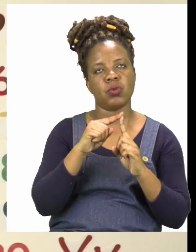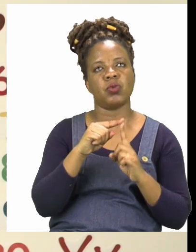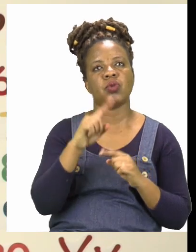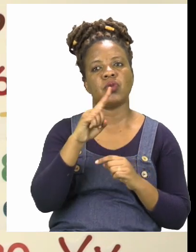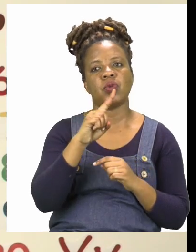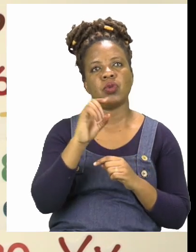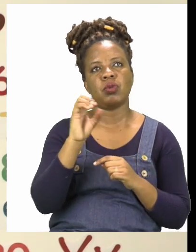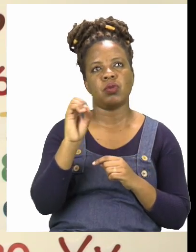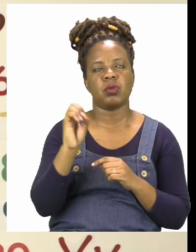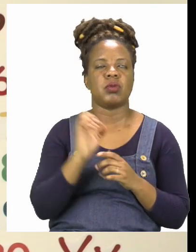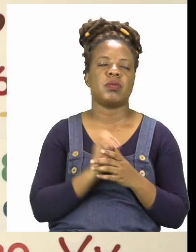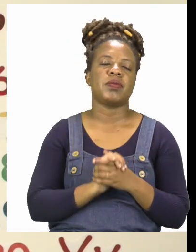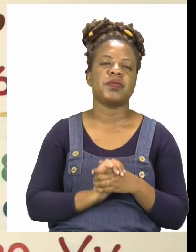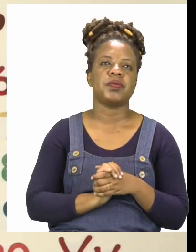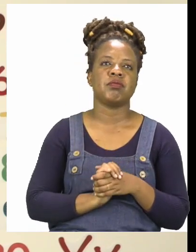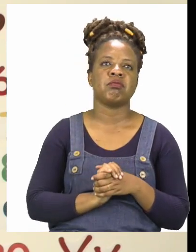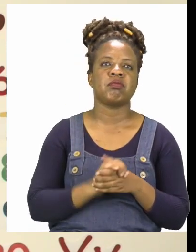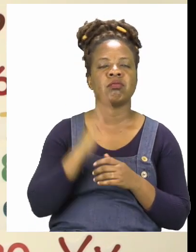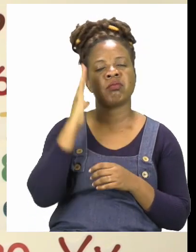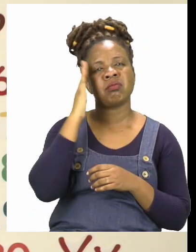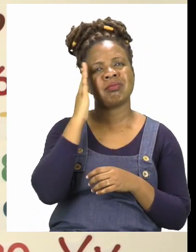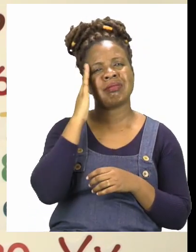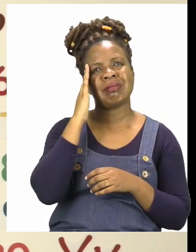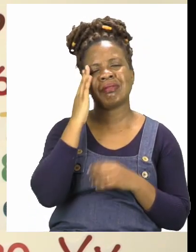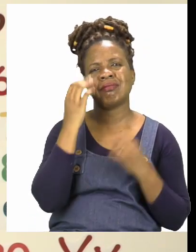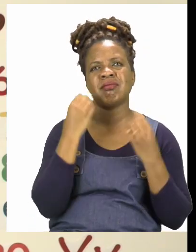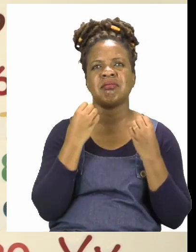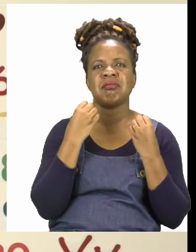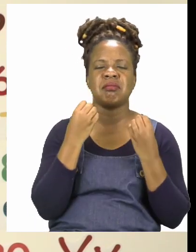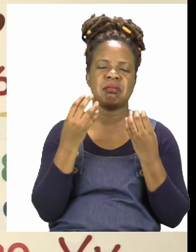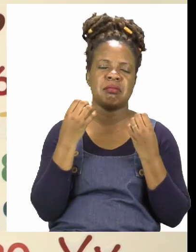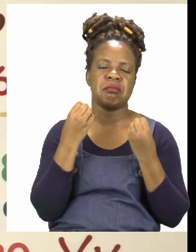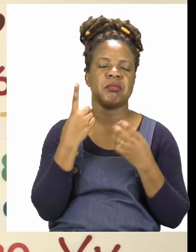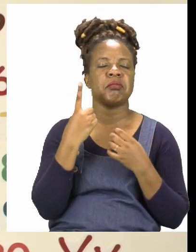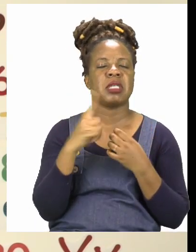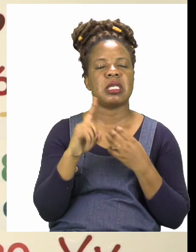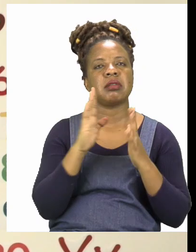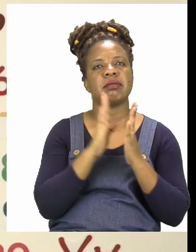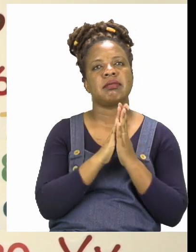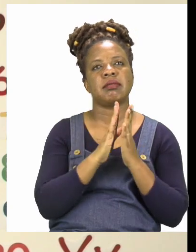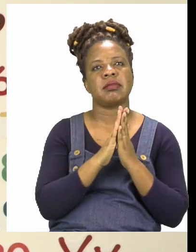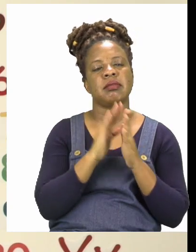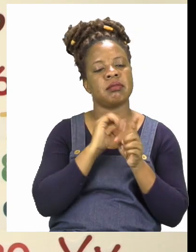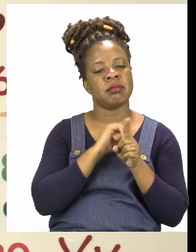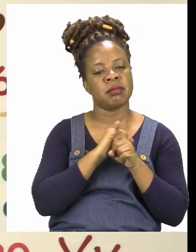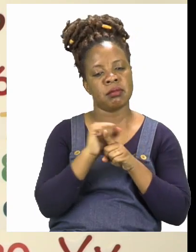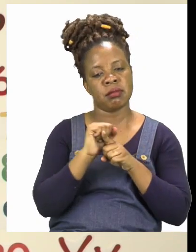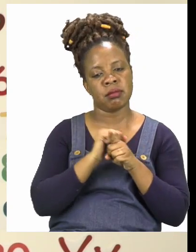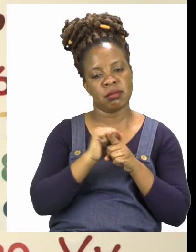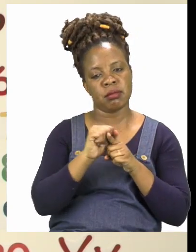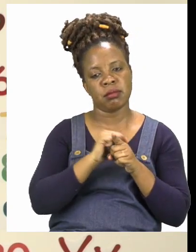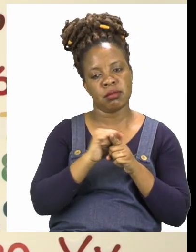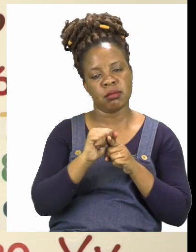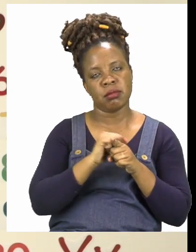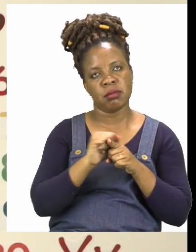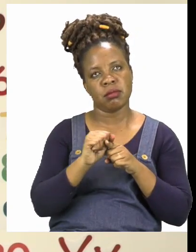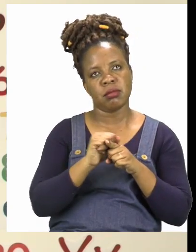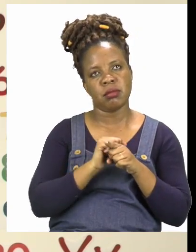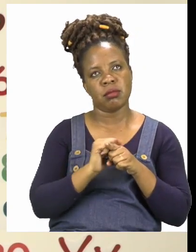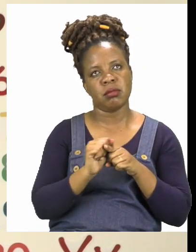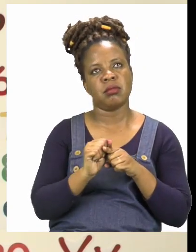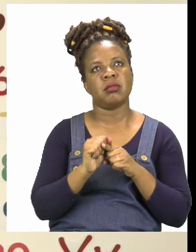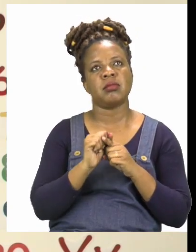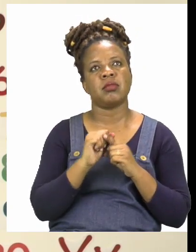this is a lot, but I want you to continue practicing your clock. I want you to please read all the information on your